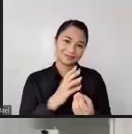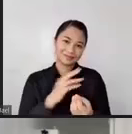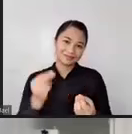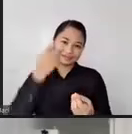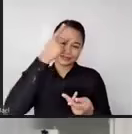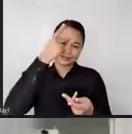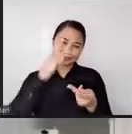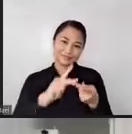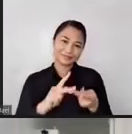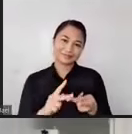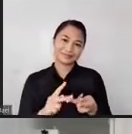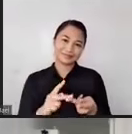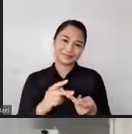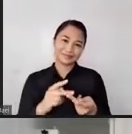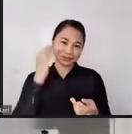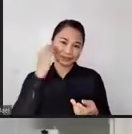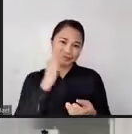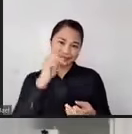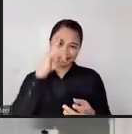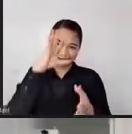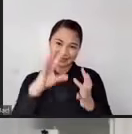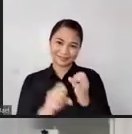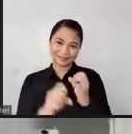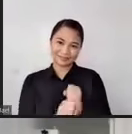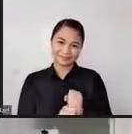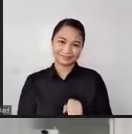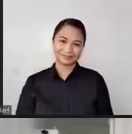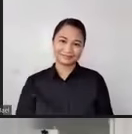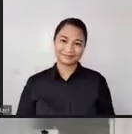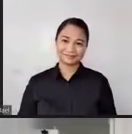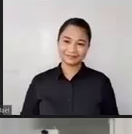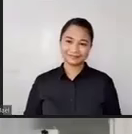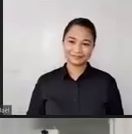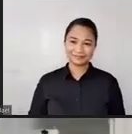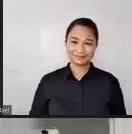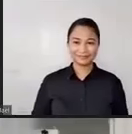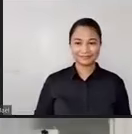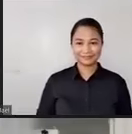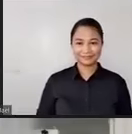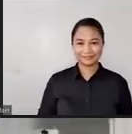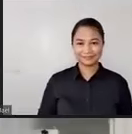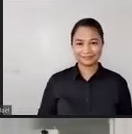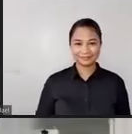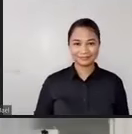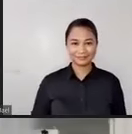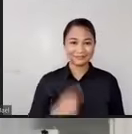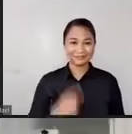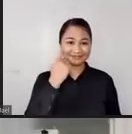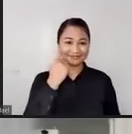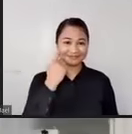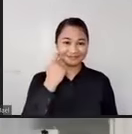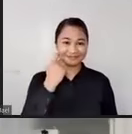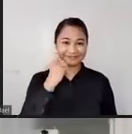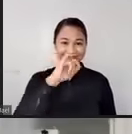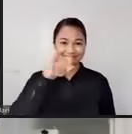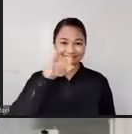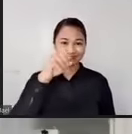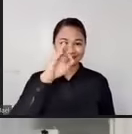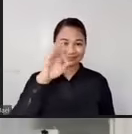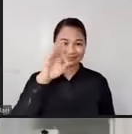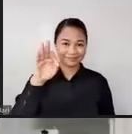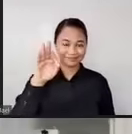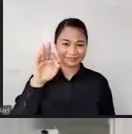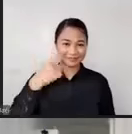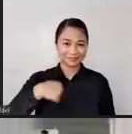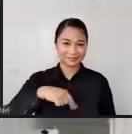was talking about we are watching you. So even if you say you think we're not watching you, you have almost 100,000